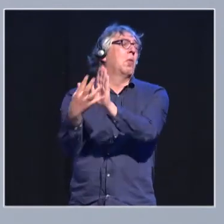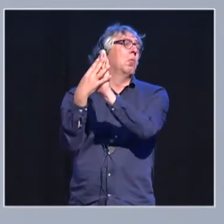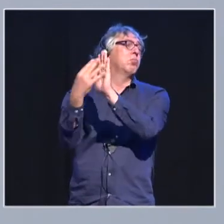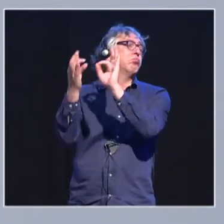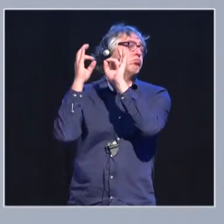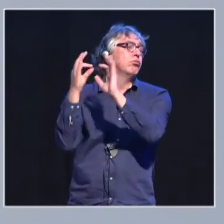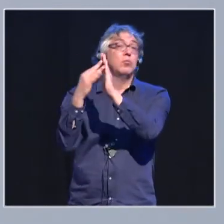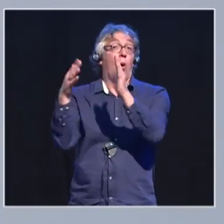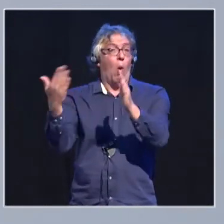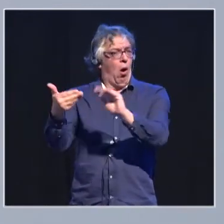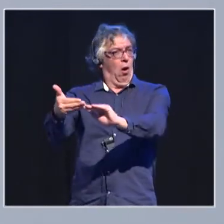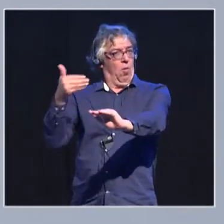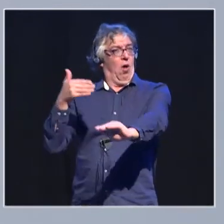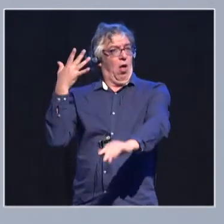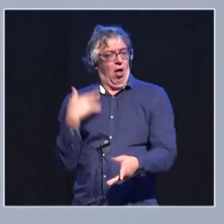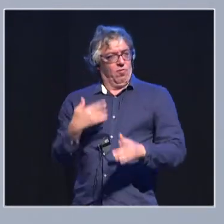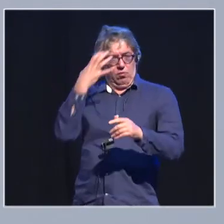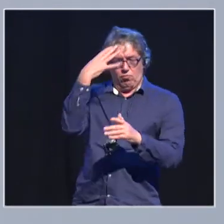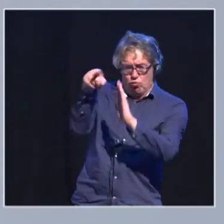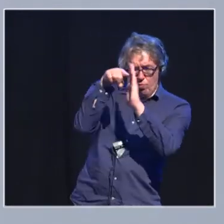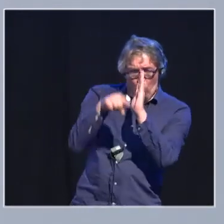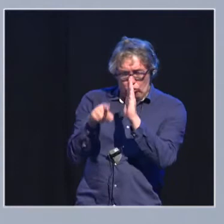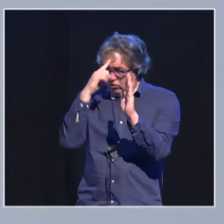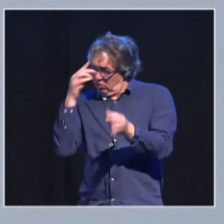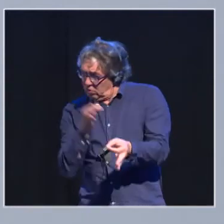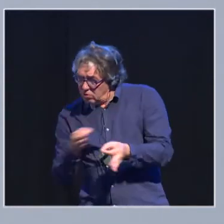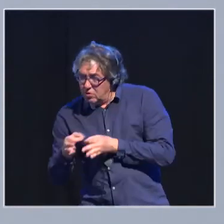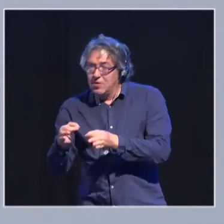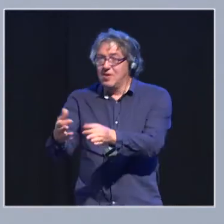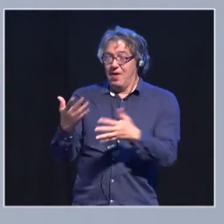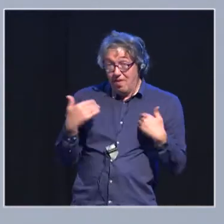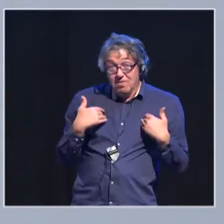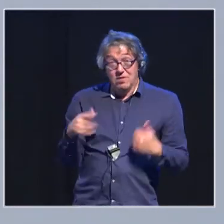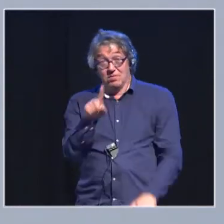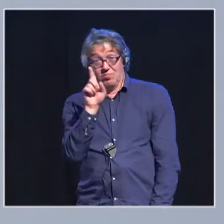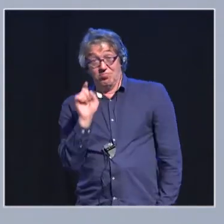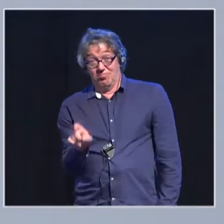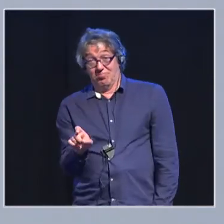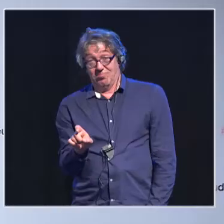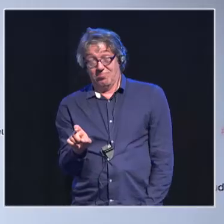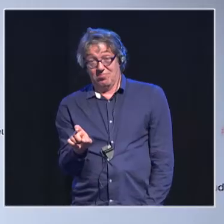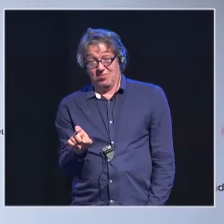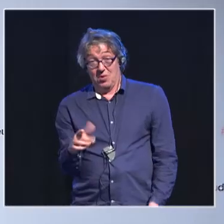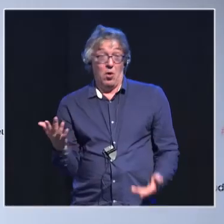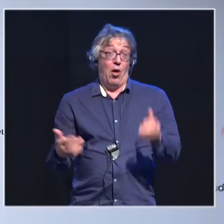of a concerted policy by the government or by a union of some